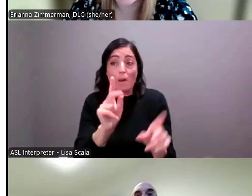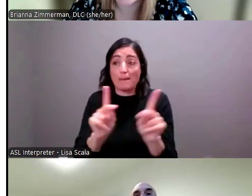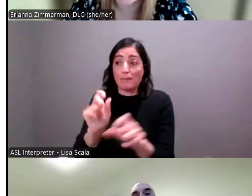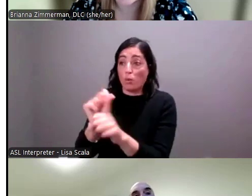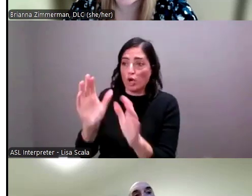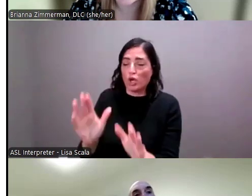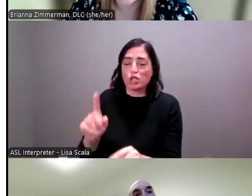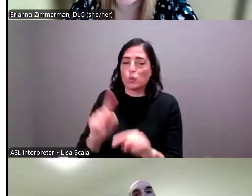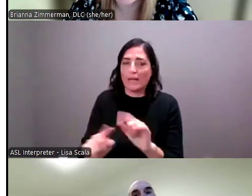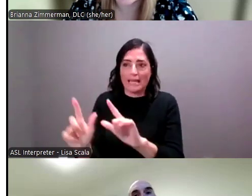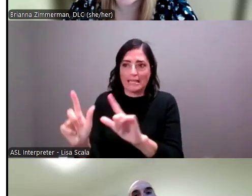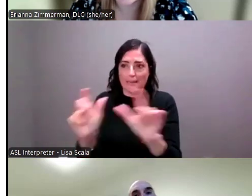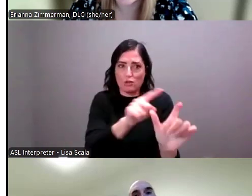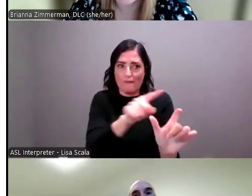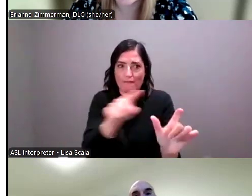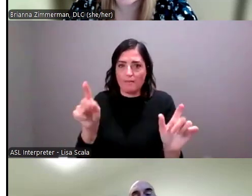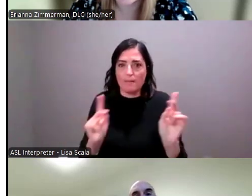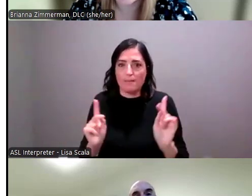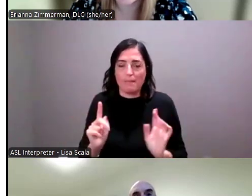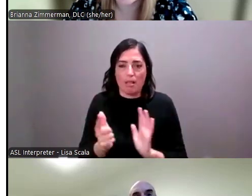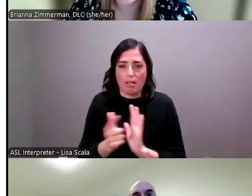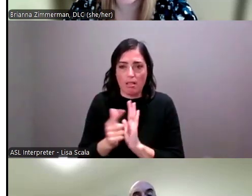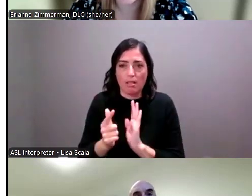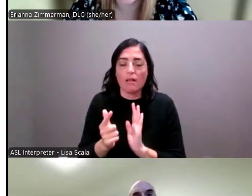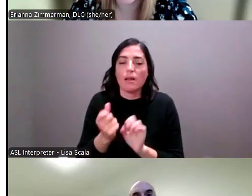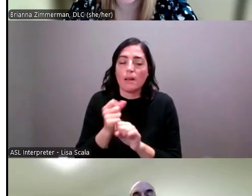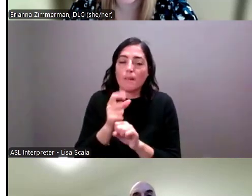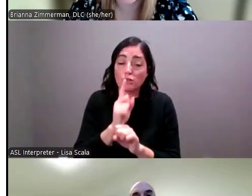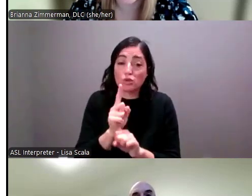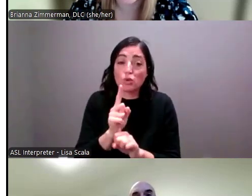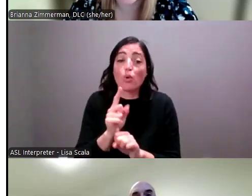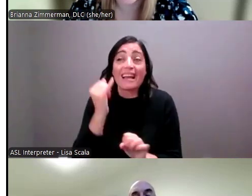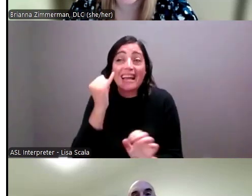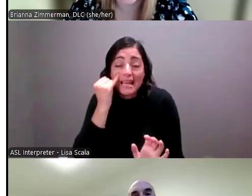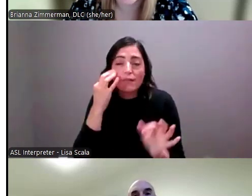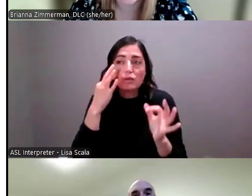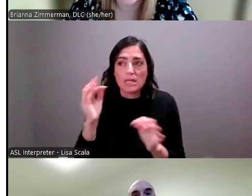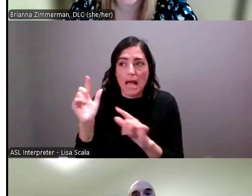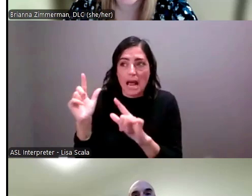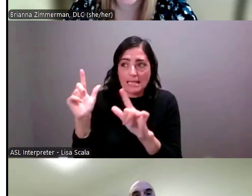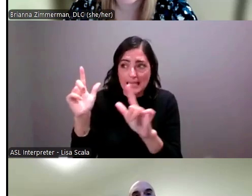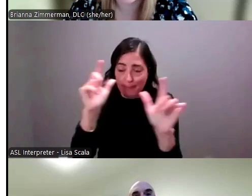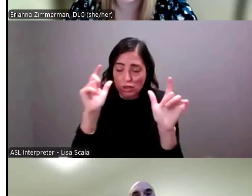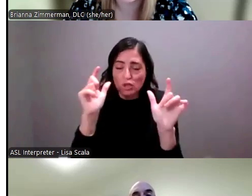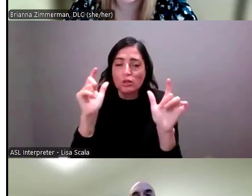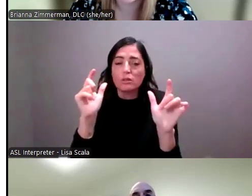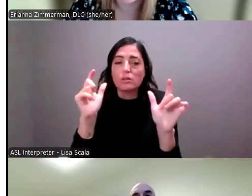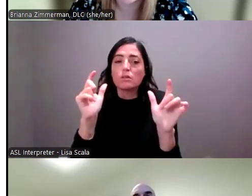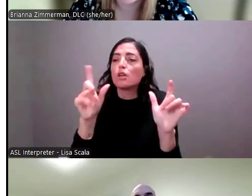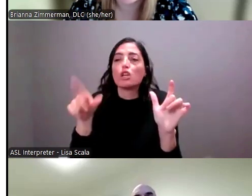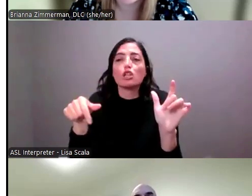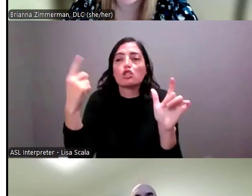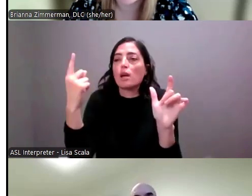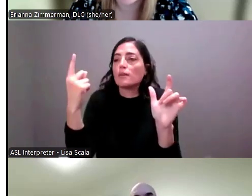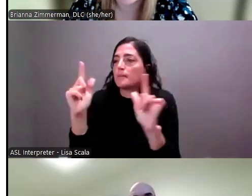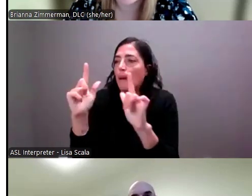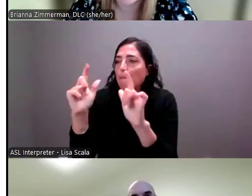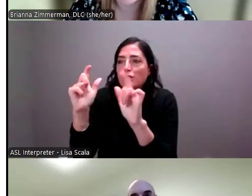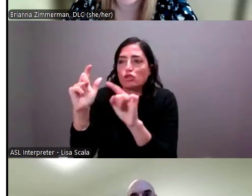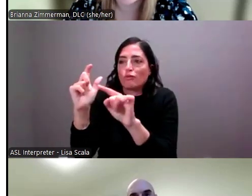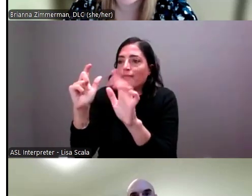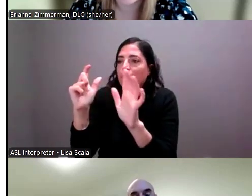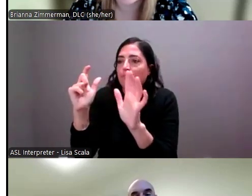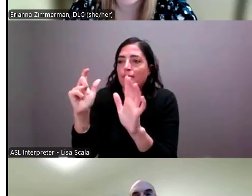workers. So make sure that, if you are taking pictures, that you're just taking a picture of